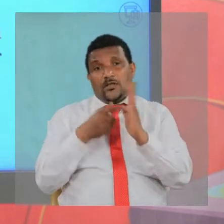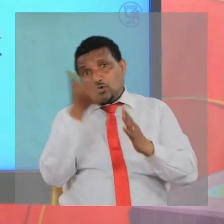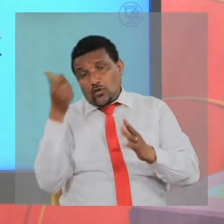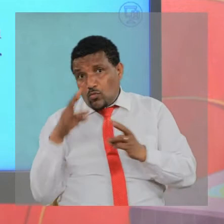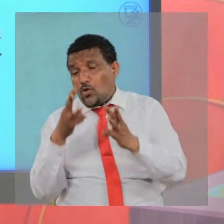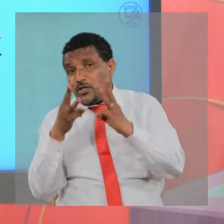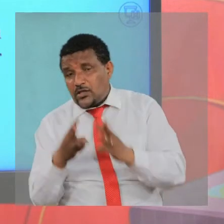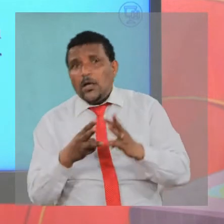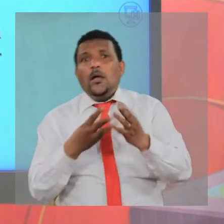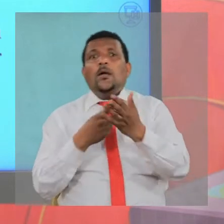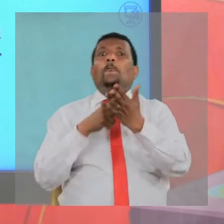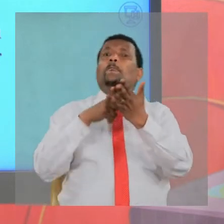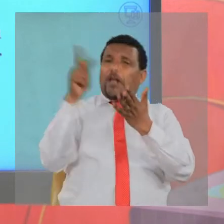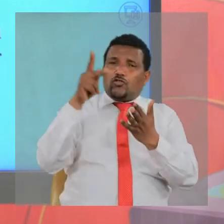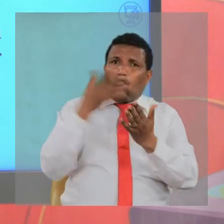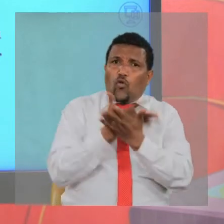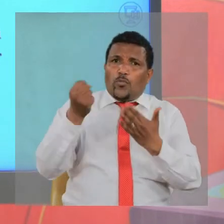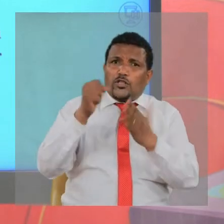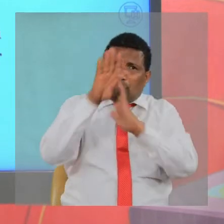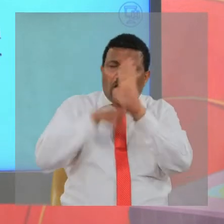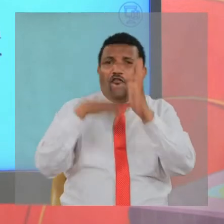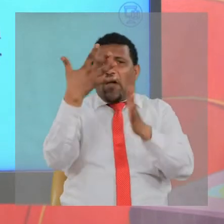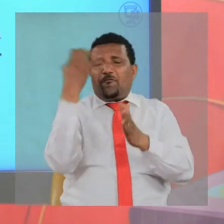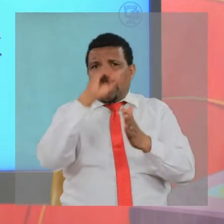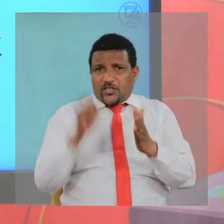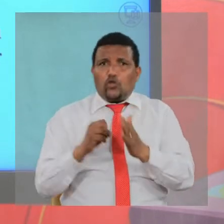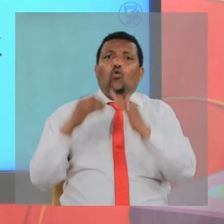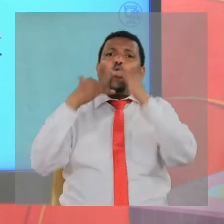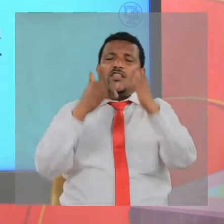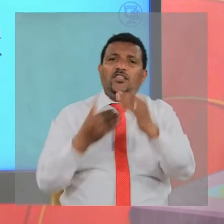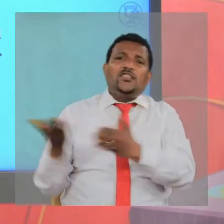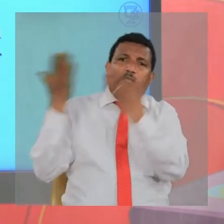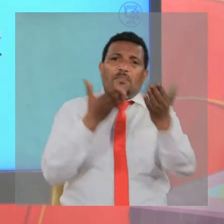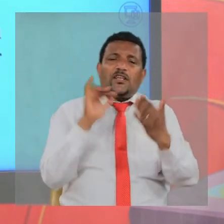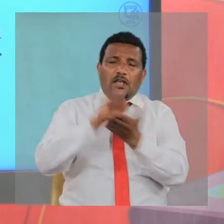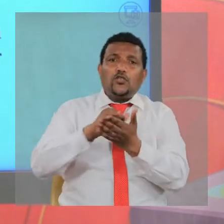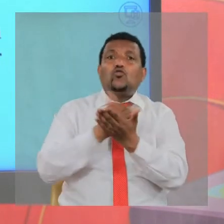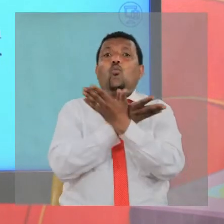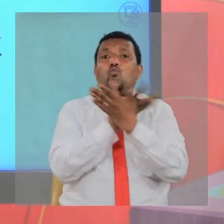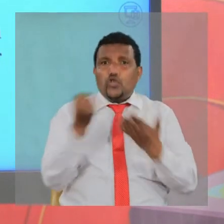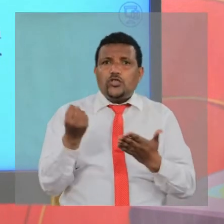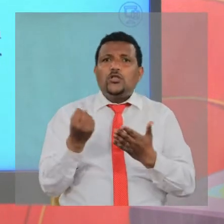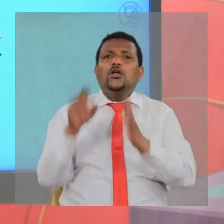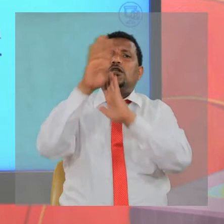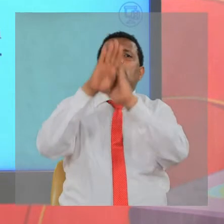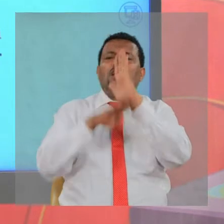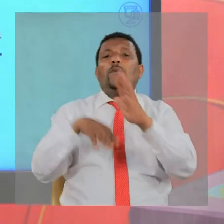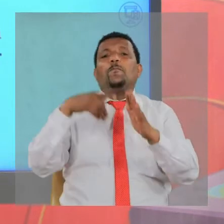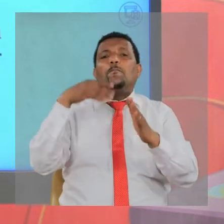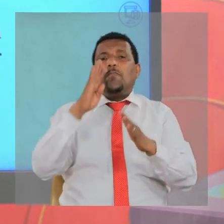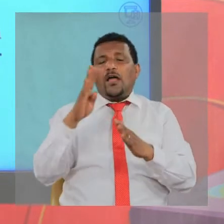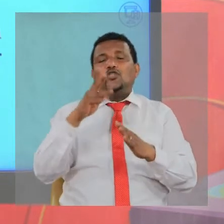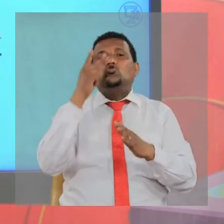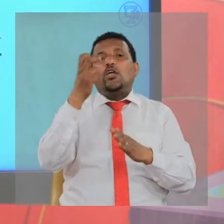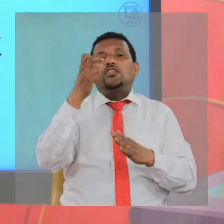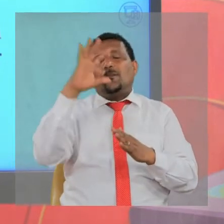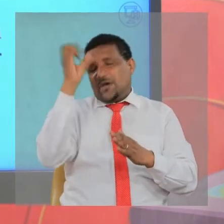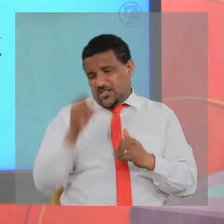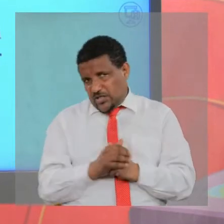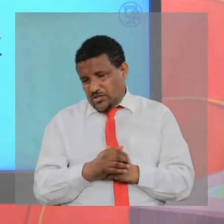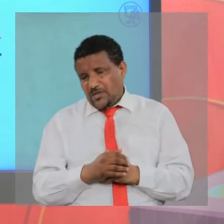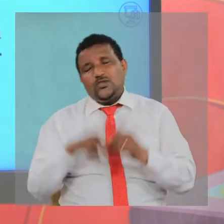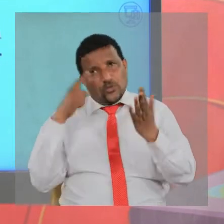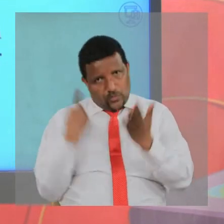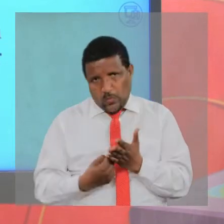of a commodity declines by 5%, then the quantity supplied for that commodity will decline by 20%.